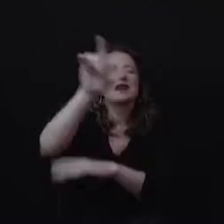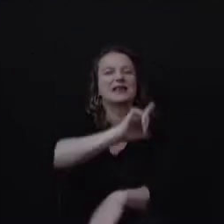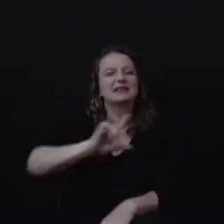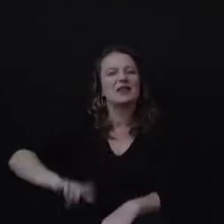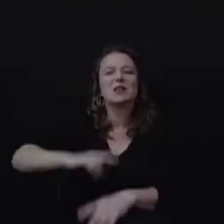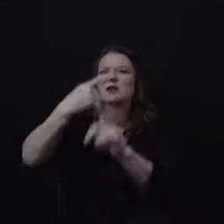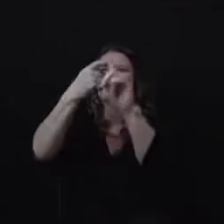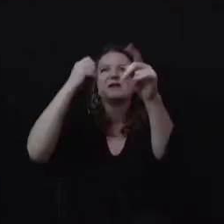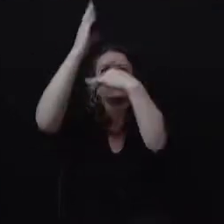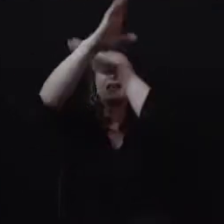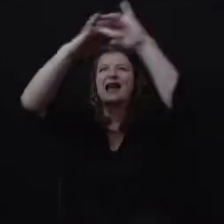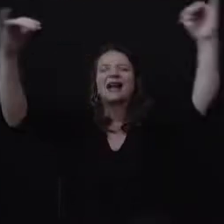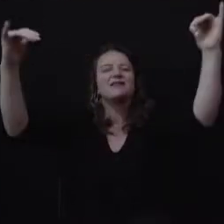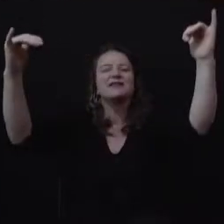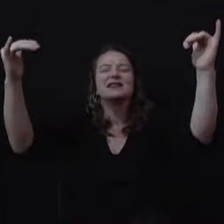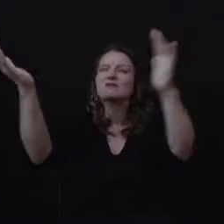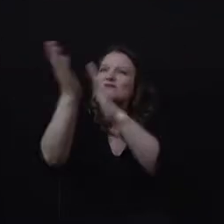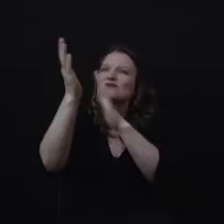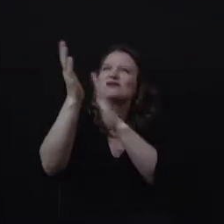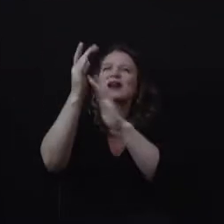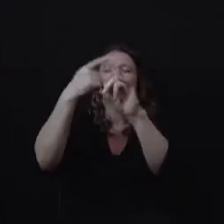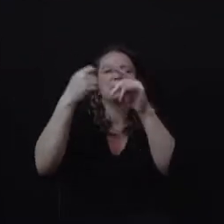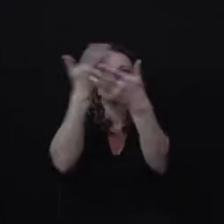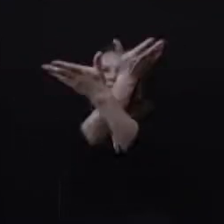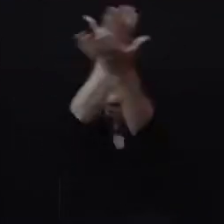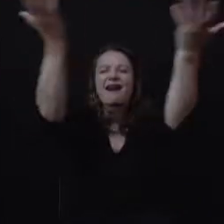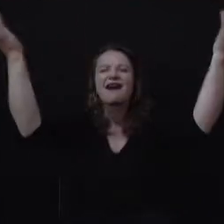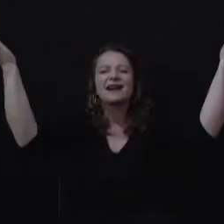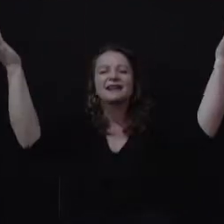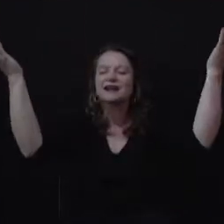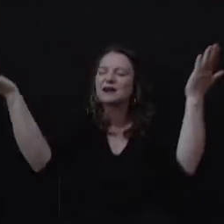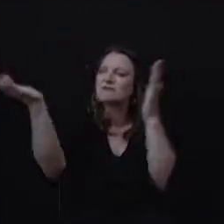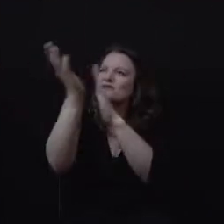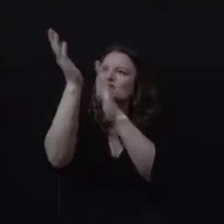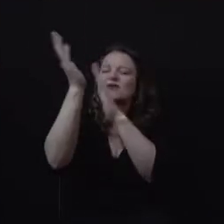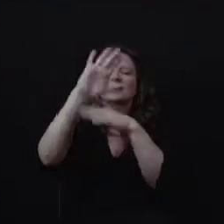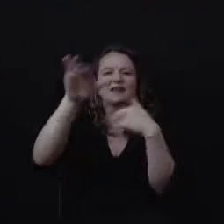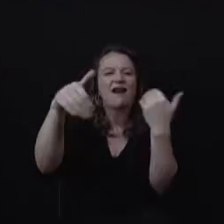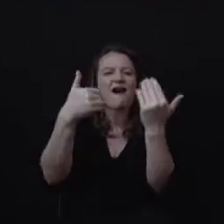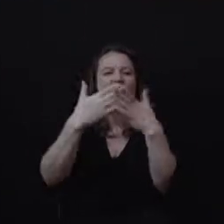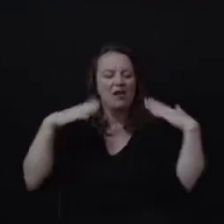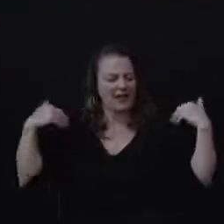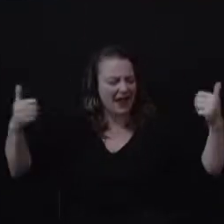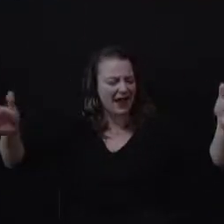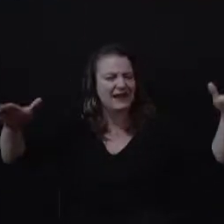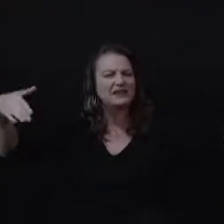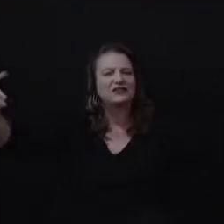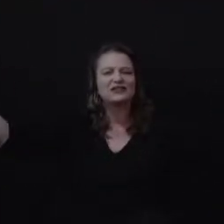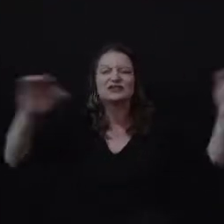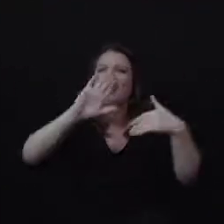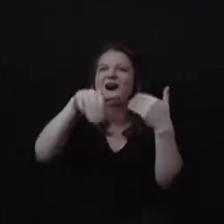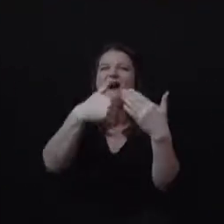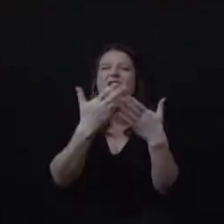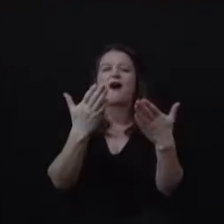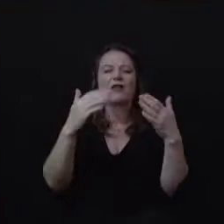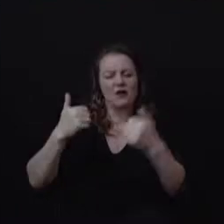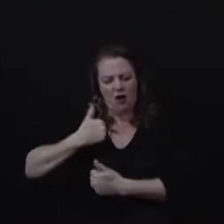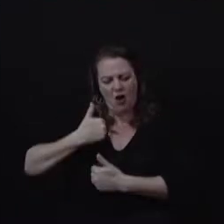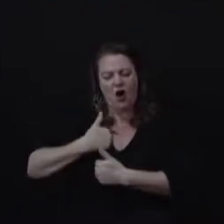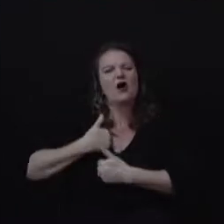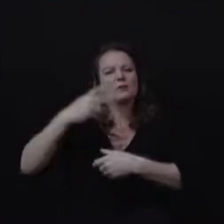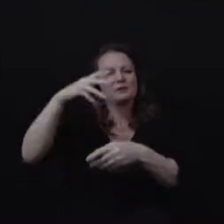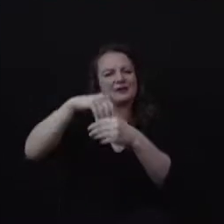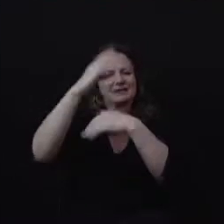the heavens. Praise Him from the skies. Praise Him, all His angels. Praise Him, all the armies of